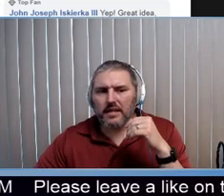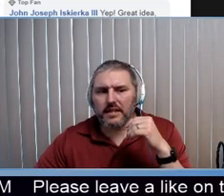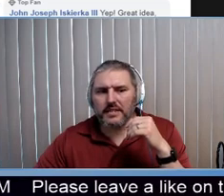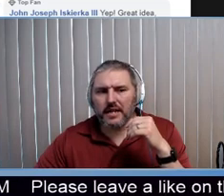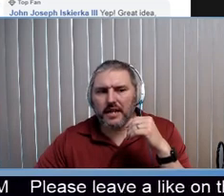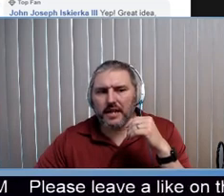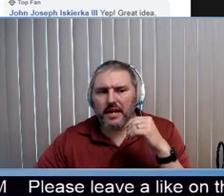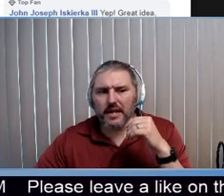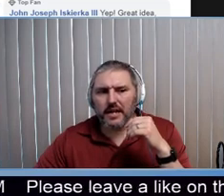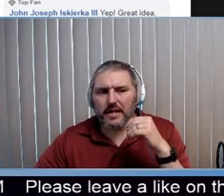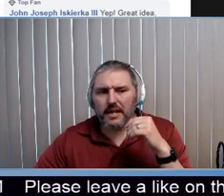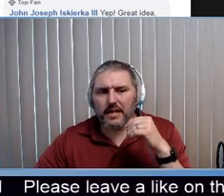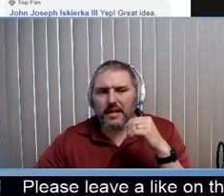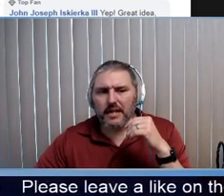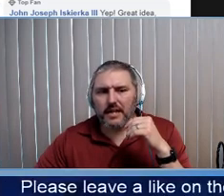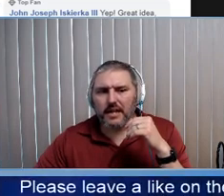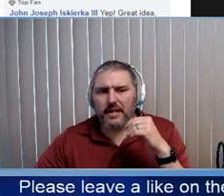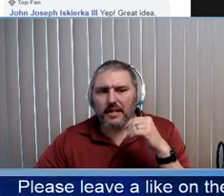Look at this guy.